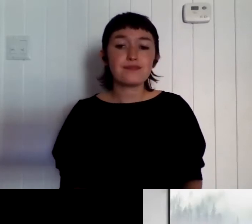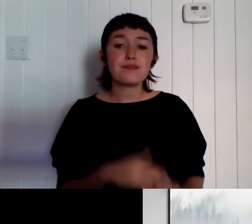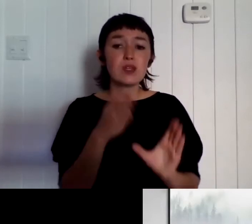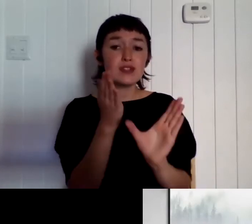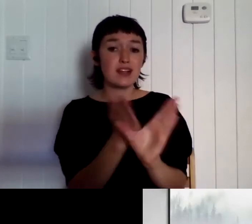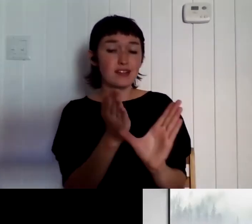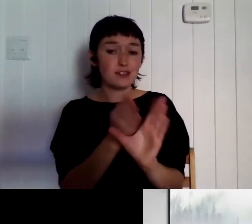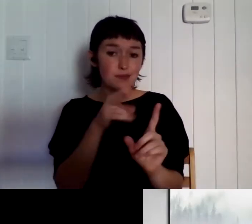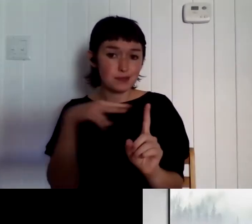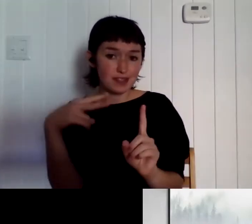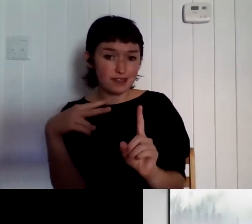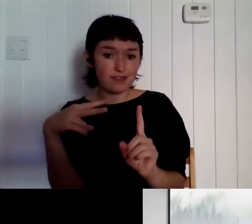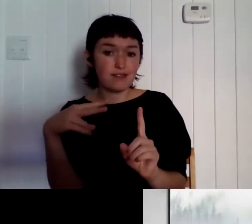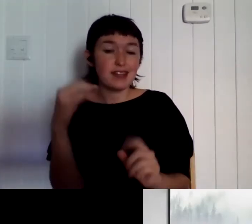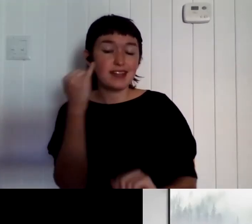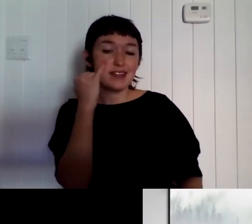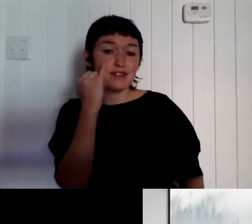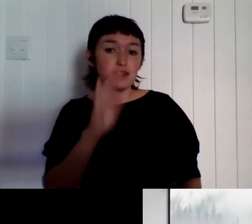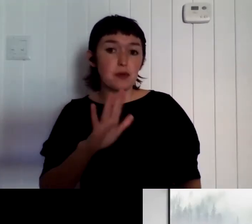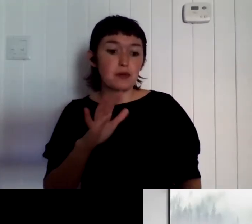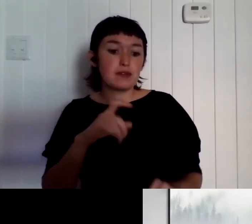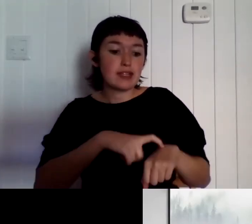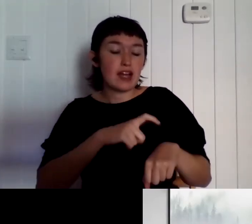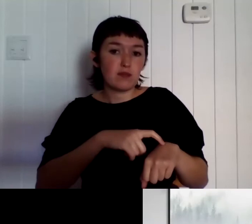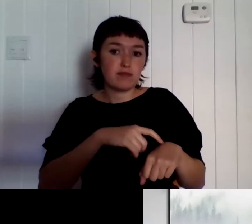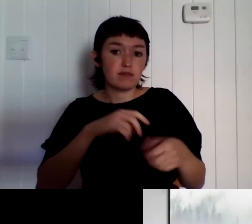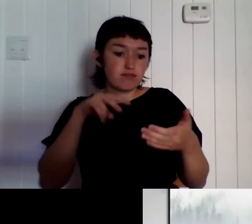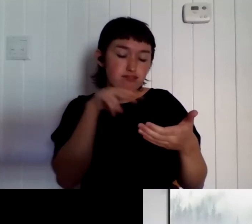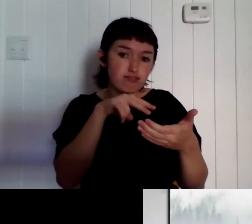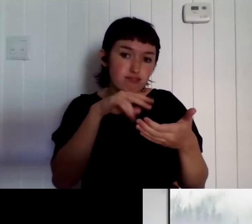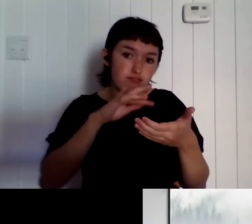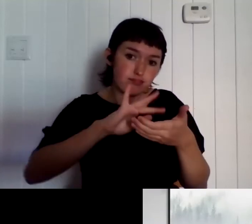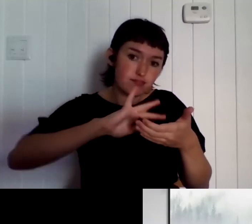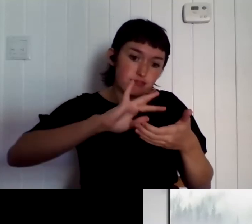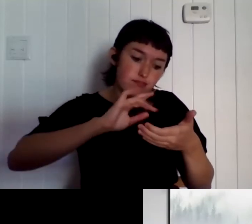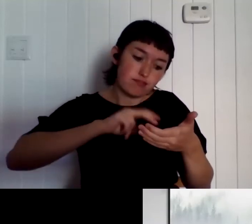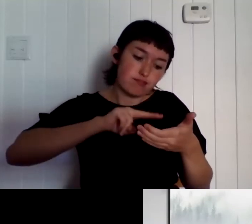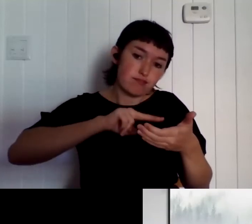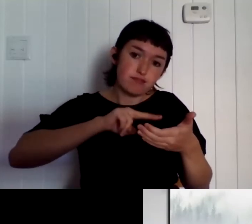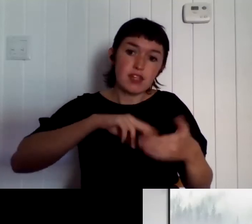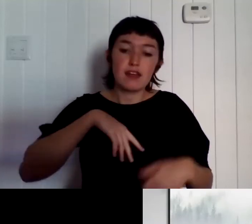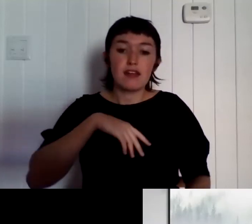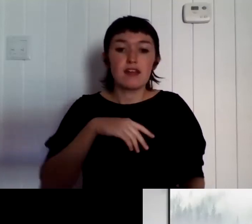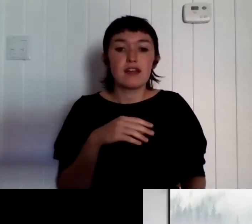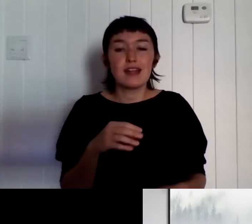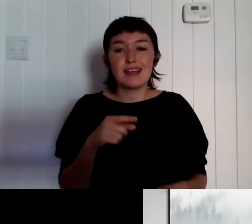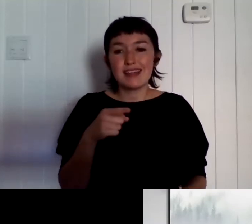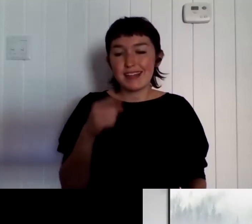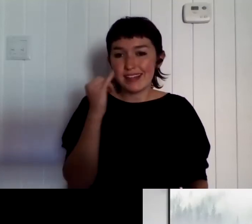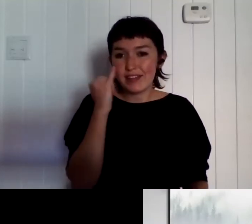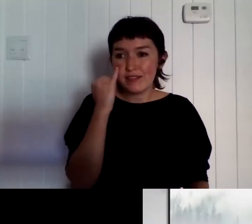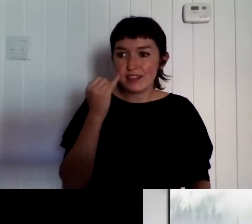perspective, if your screen time is taking away from other important aspects of your life, if it's getting in the way